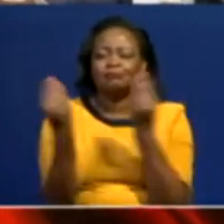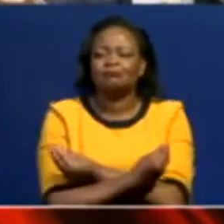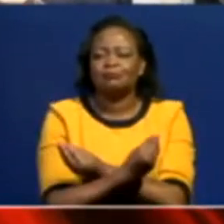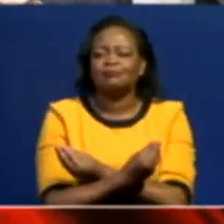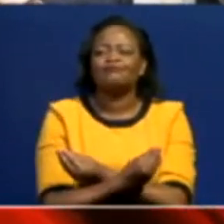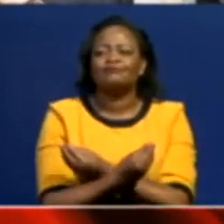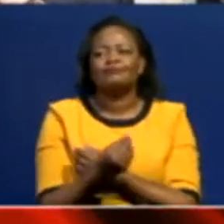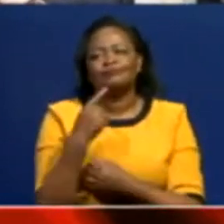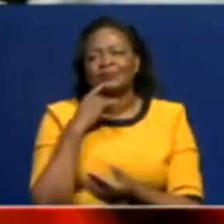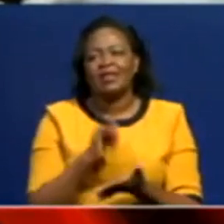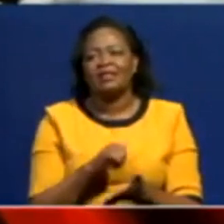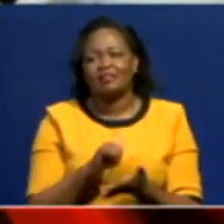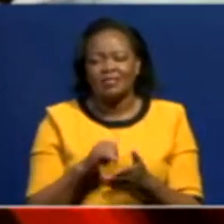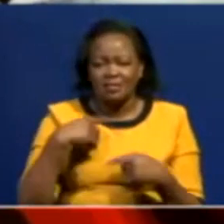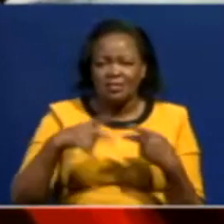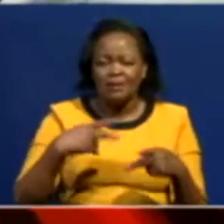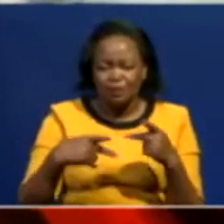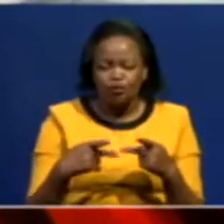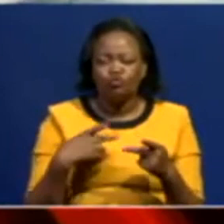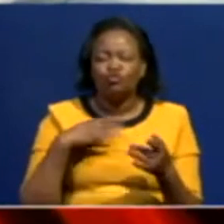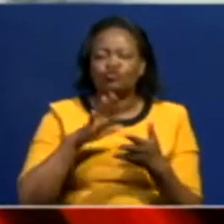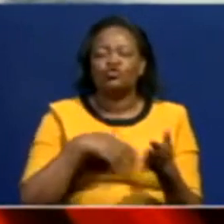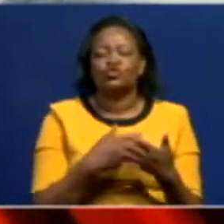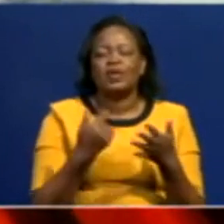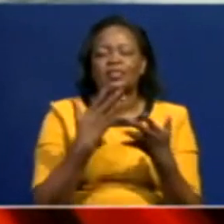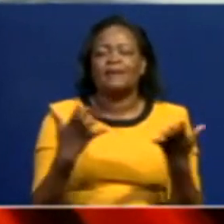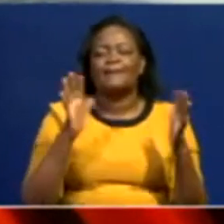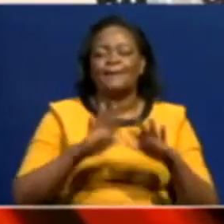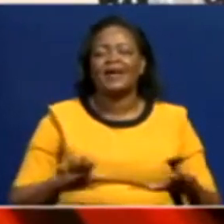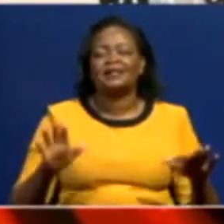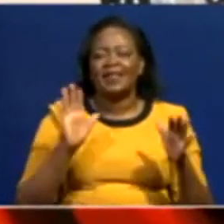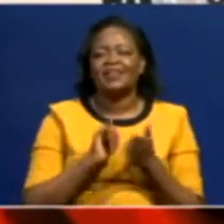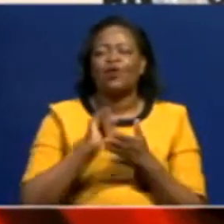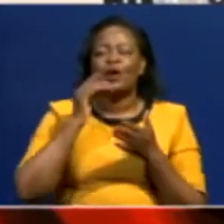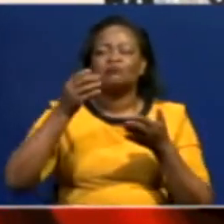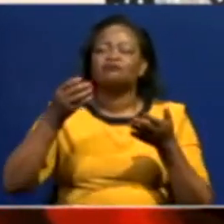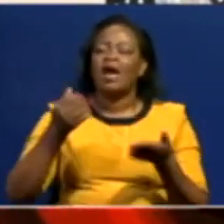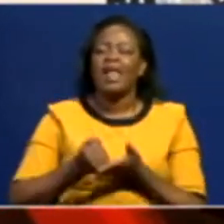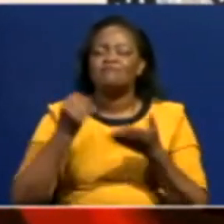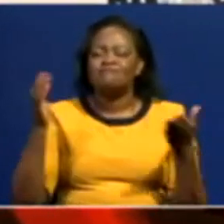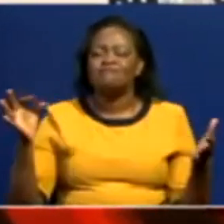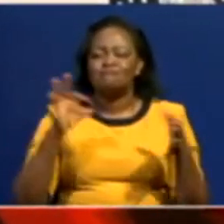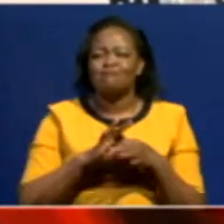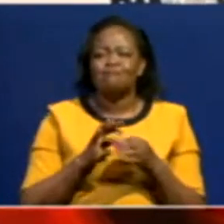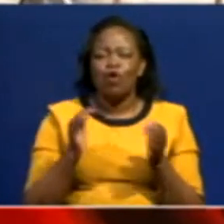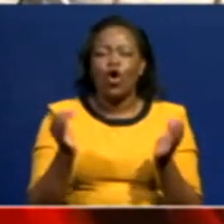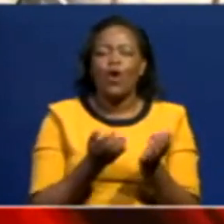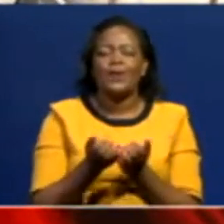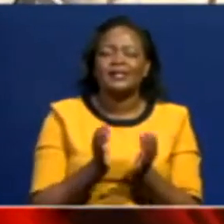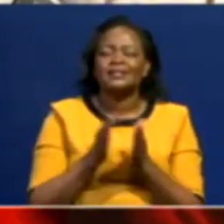Phyllis Kandie, says the process seeks to structure the commodity market that will bring together both small-scale